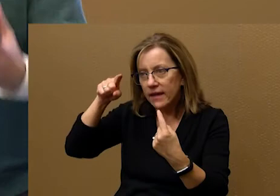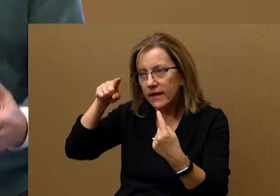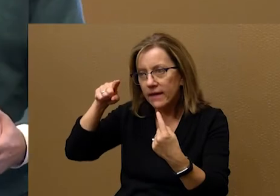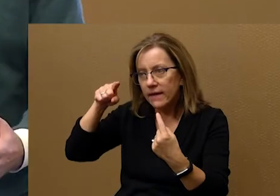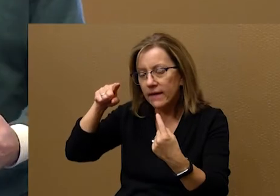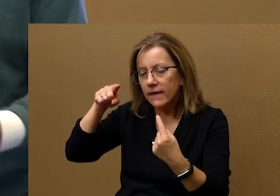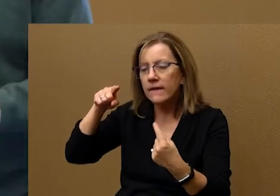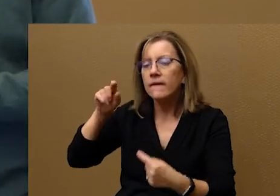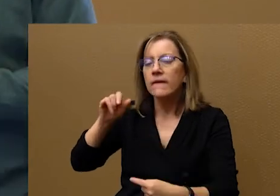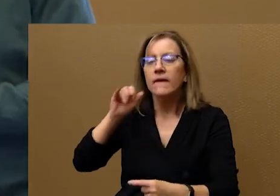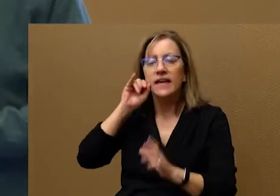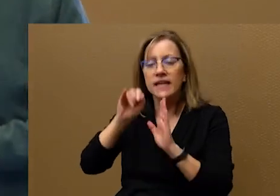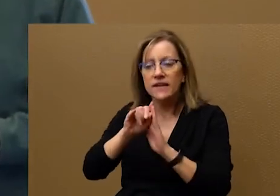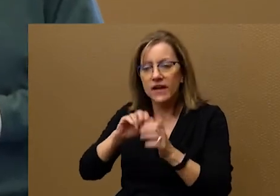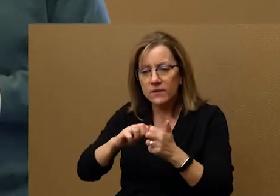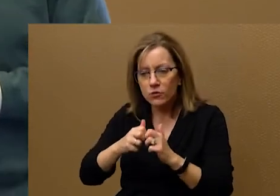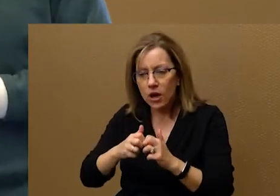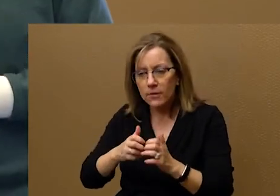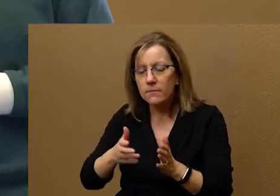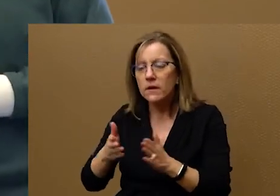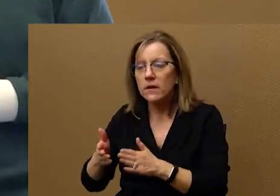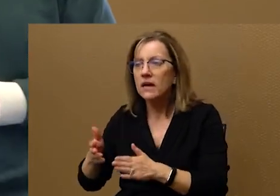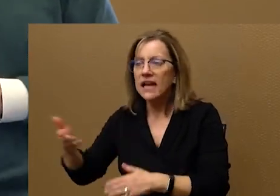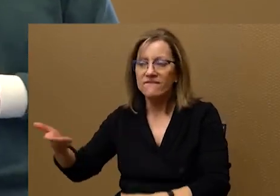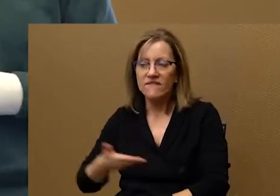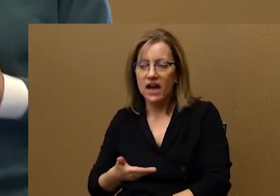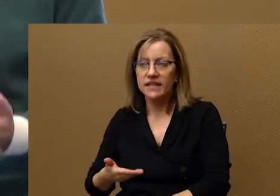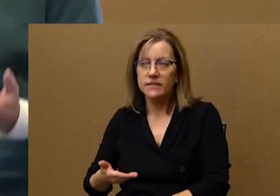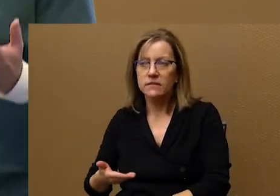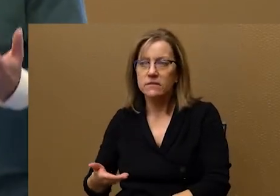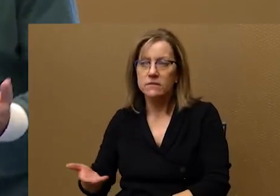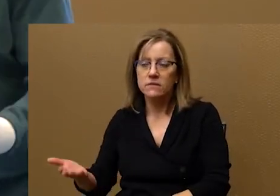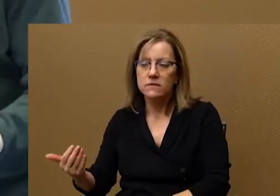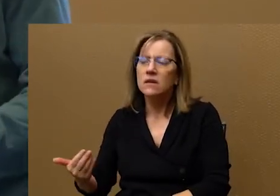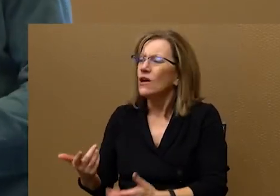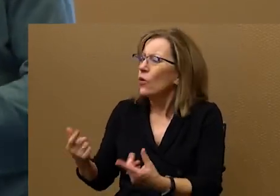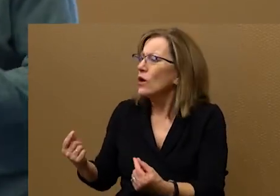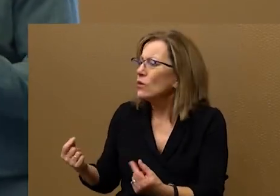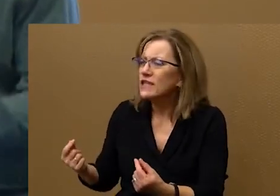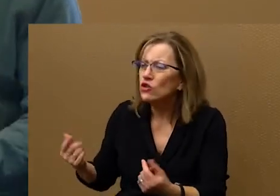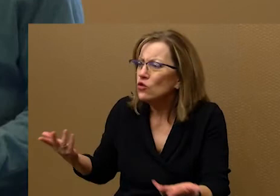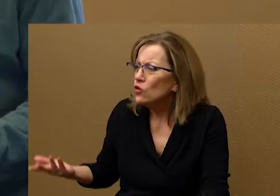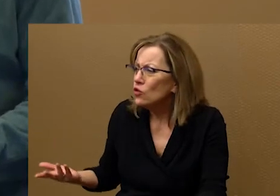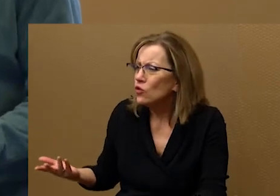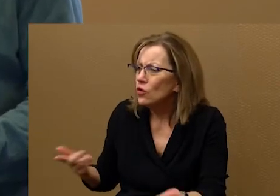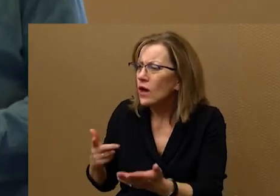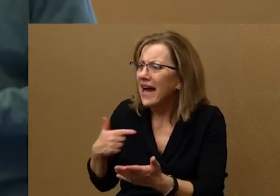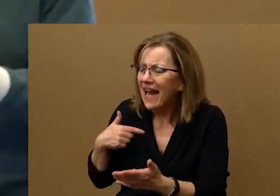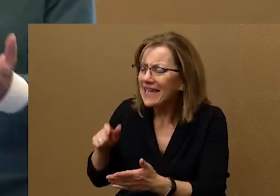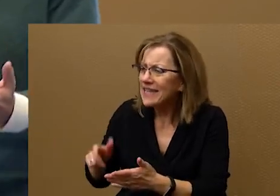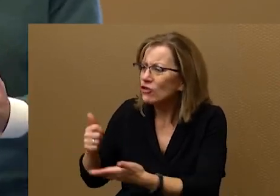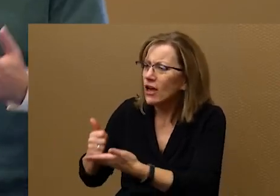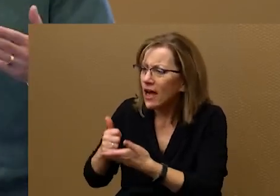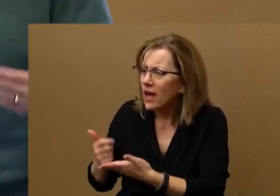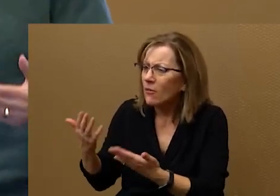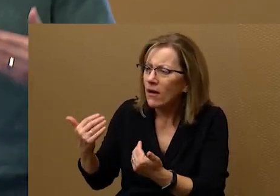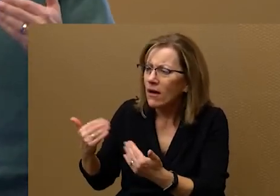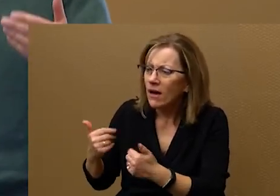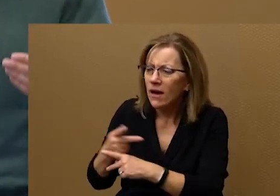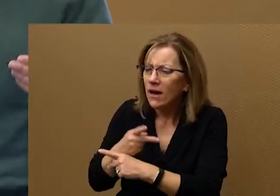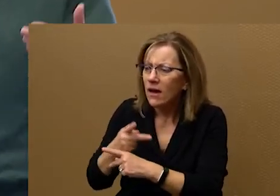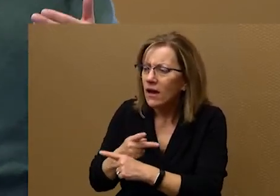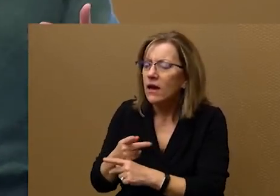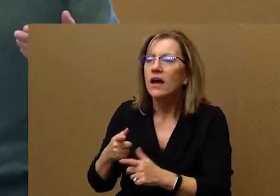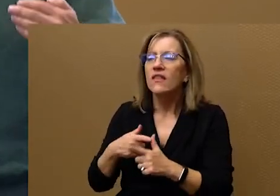you identify the problem, and then you invite. What can we do about it? I need your help. Let's figure it out. And then you